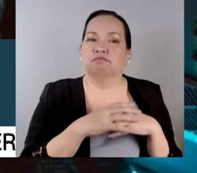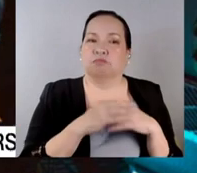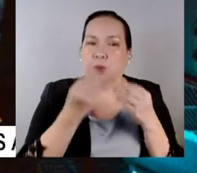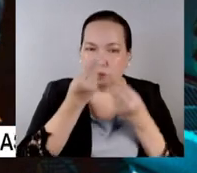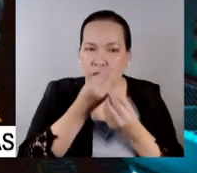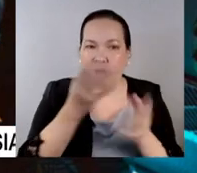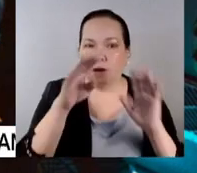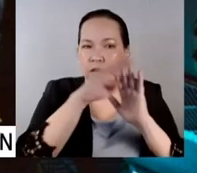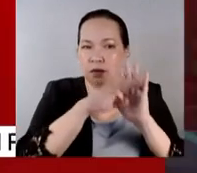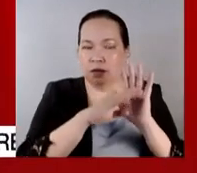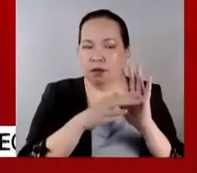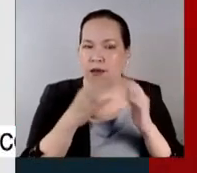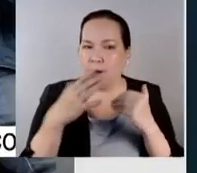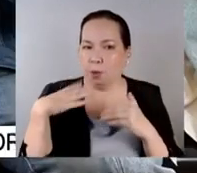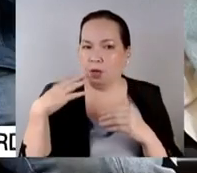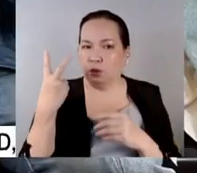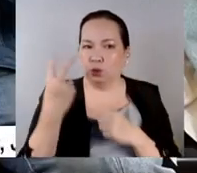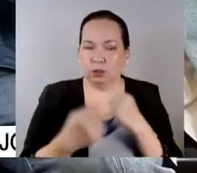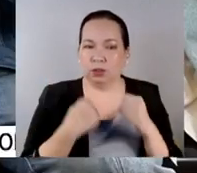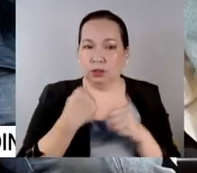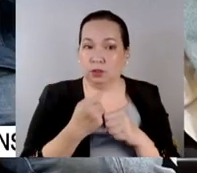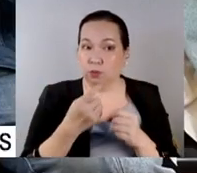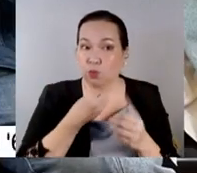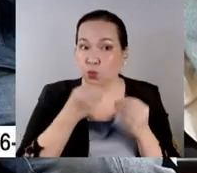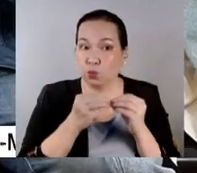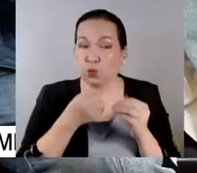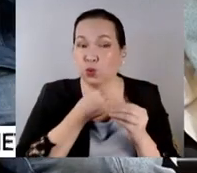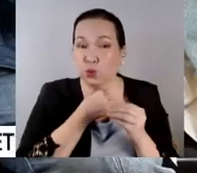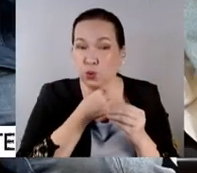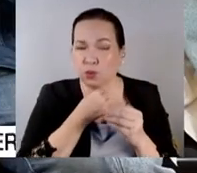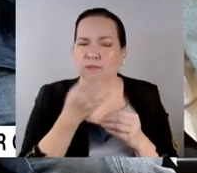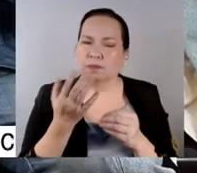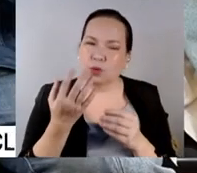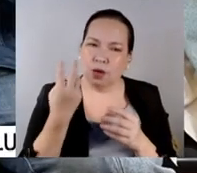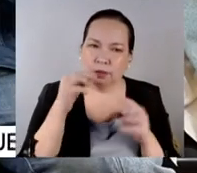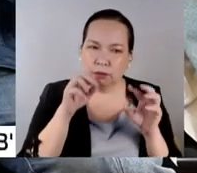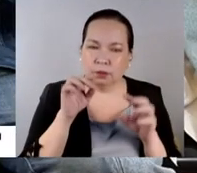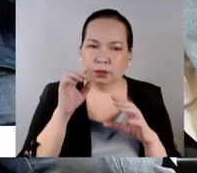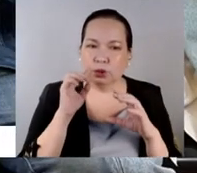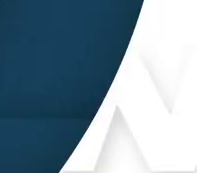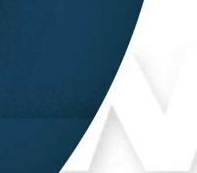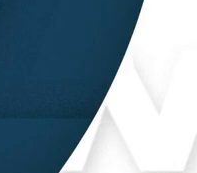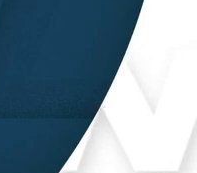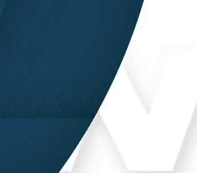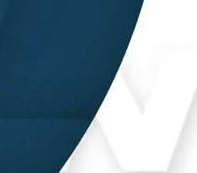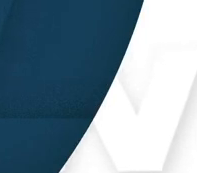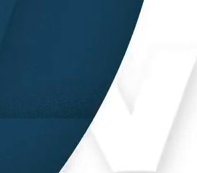For more on this story, head on over to news.abs-cbn.com.